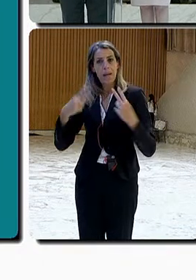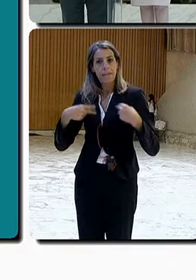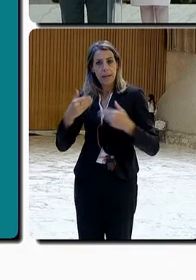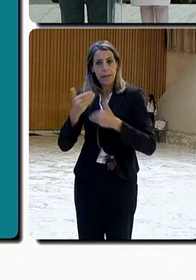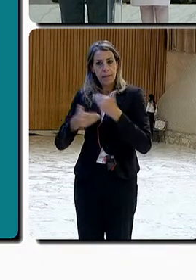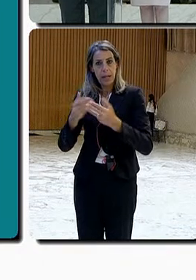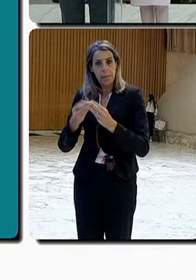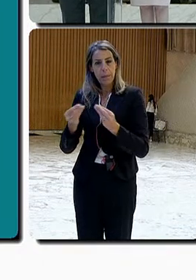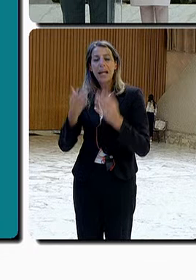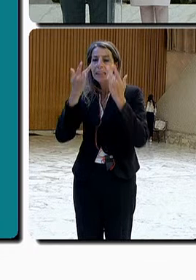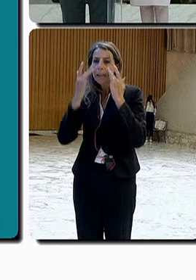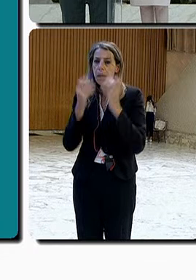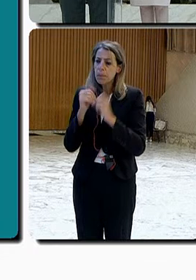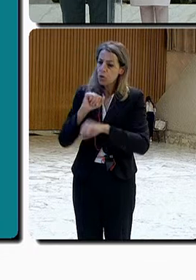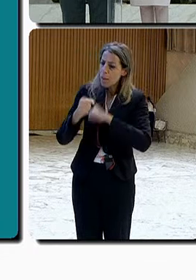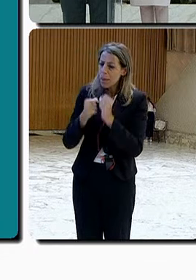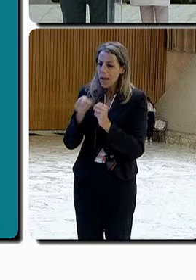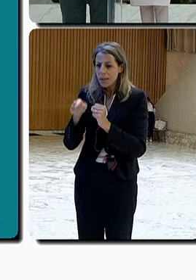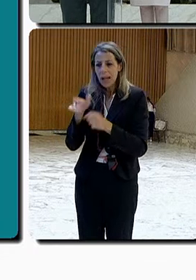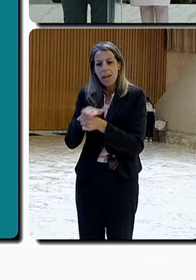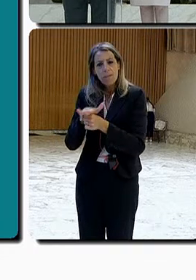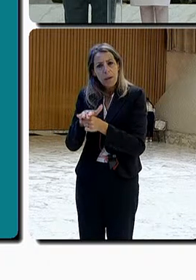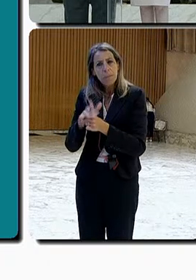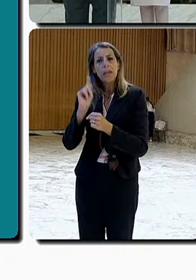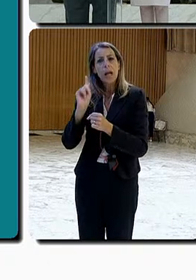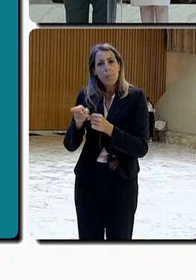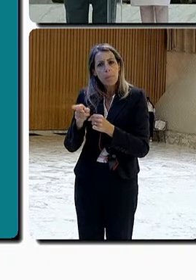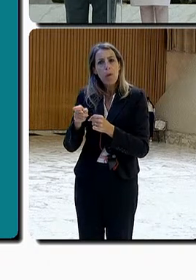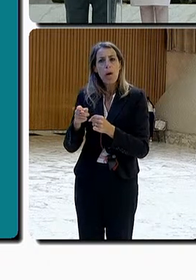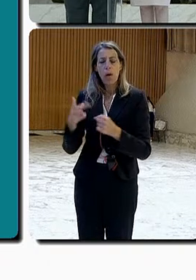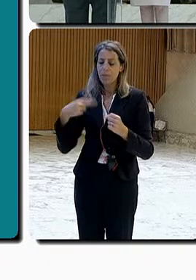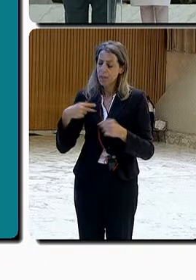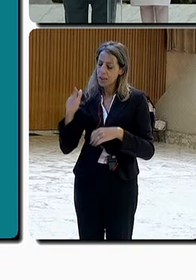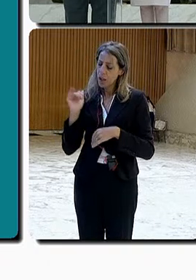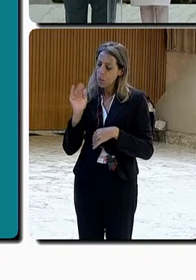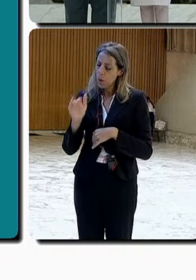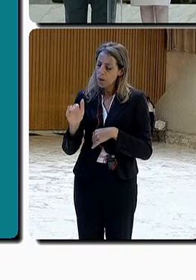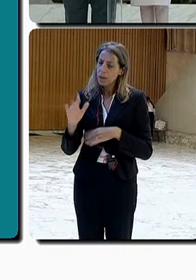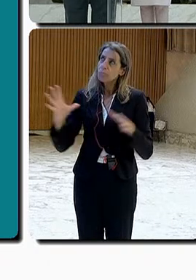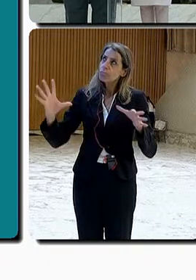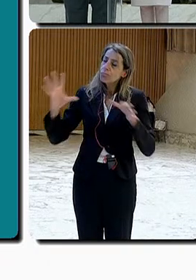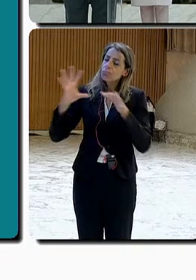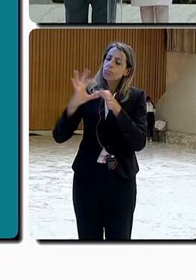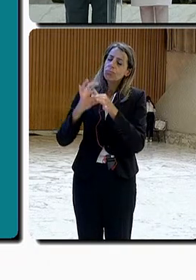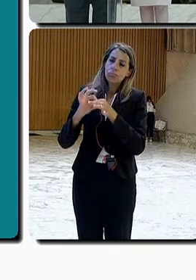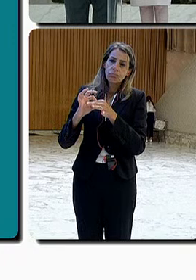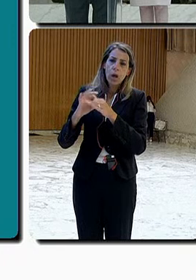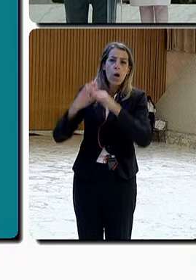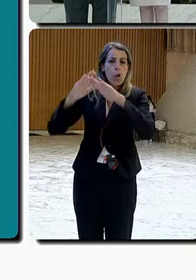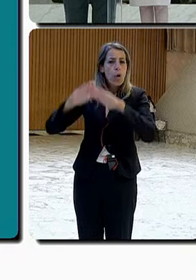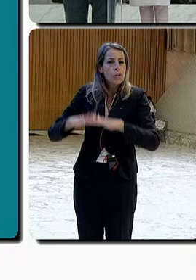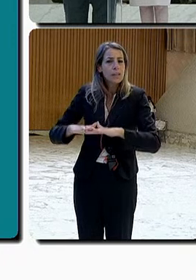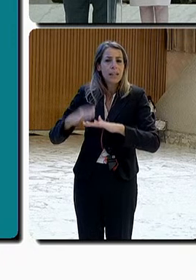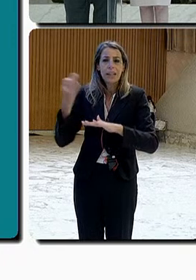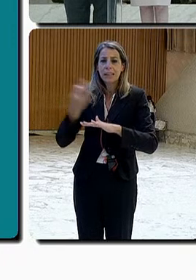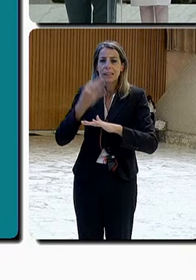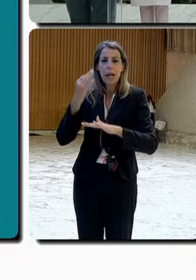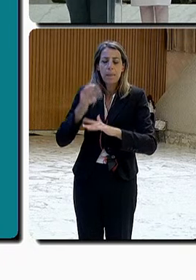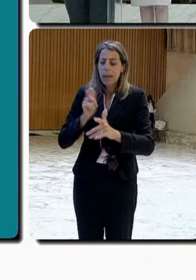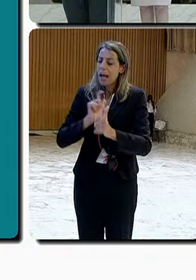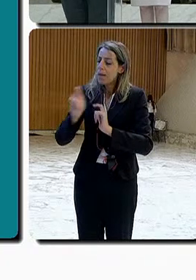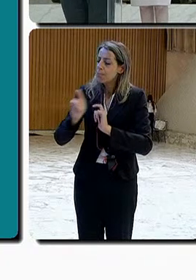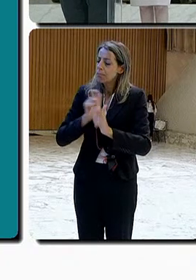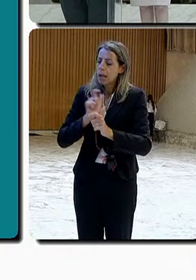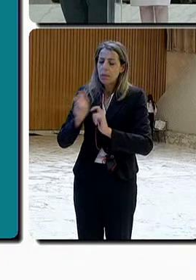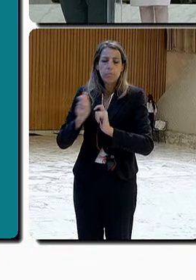families to consecrate their daily lives to God by infusing every interaction with the sacrificial love of Christ. The rite of family rituals